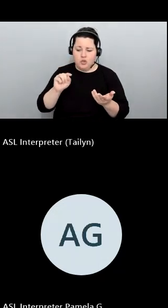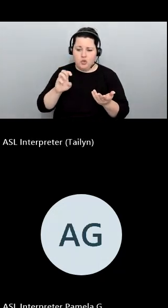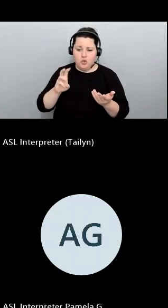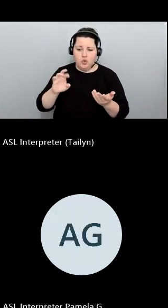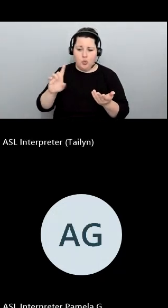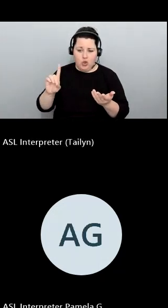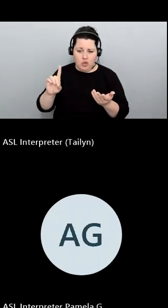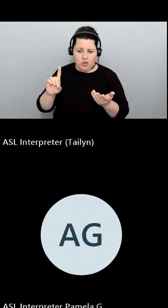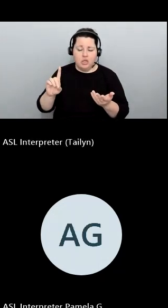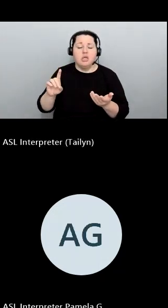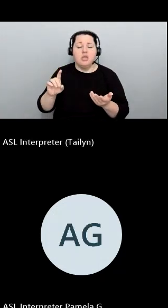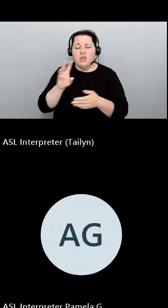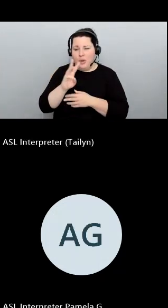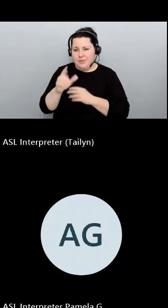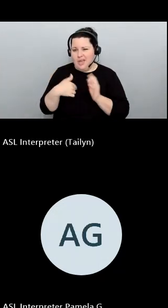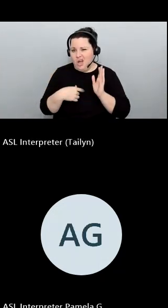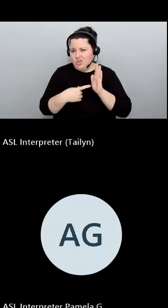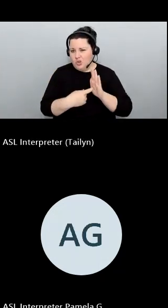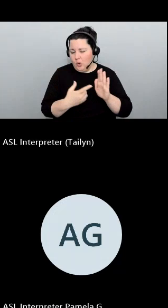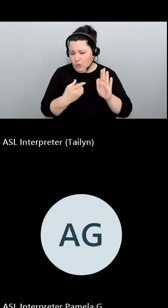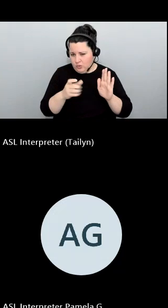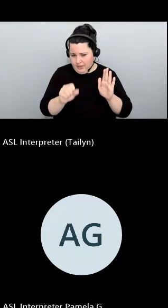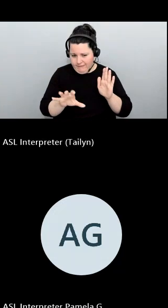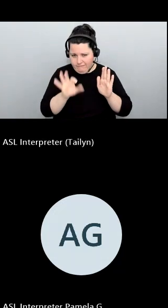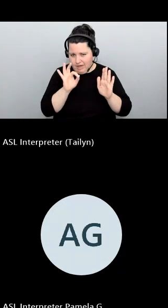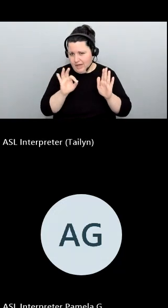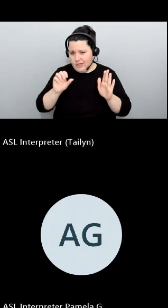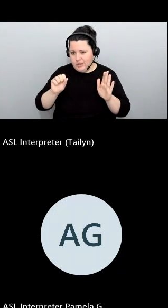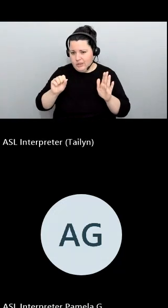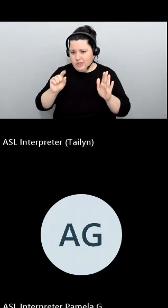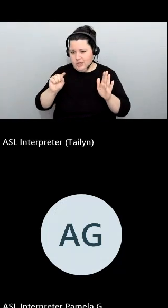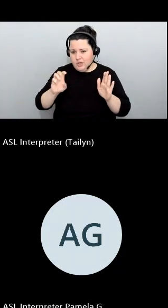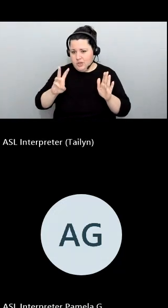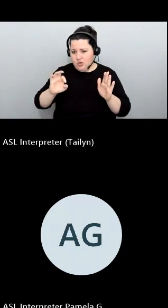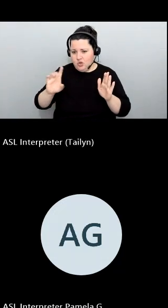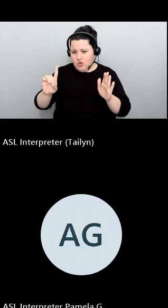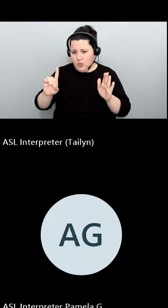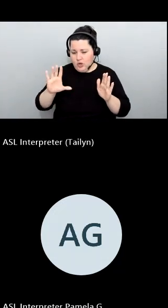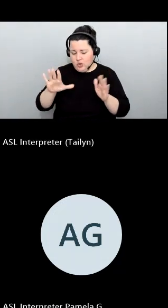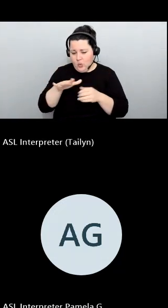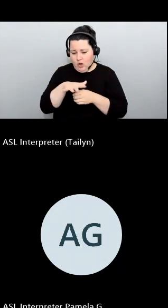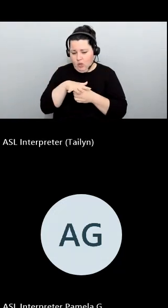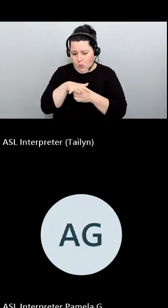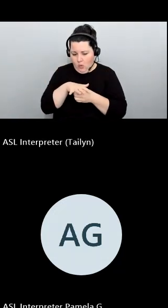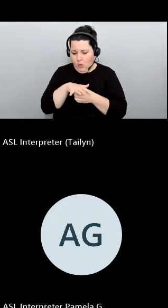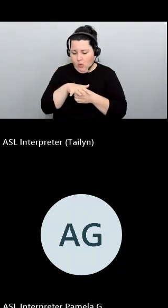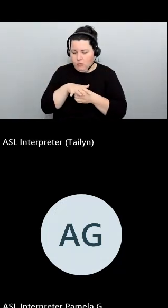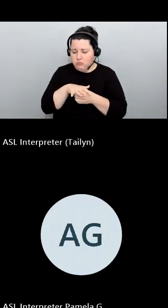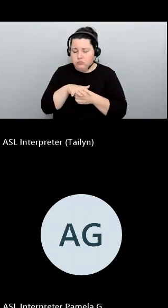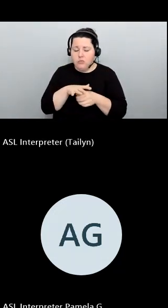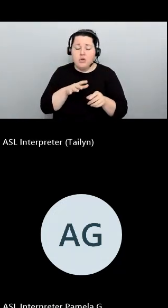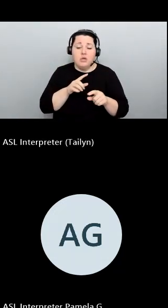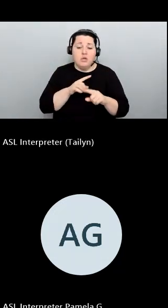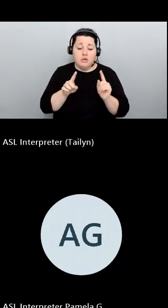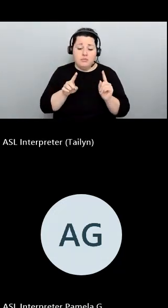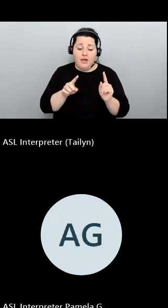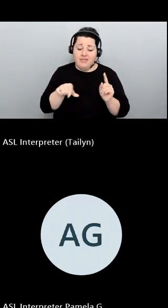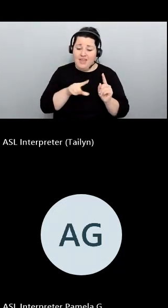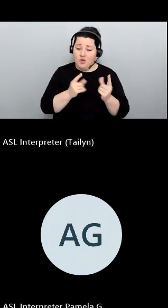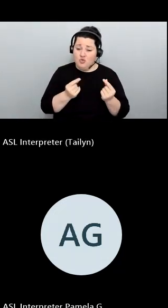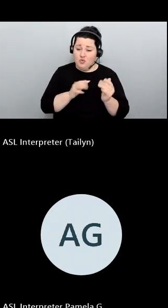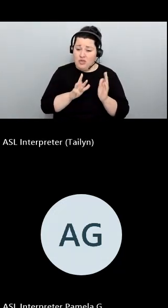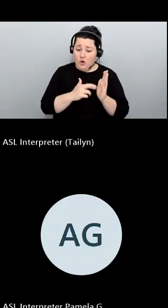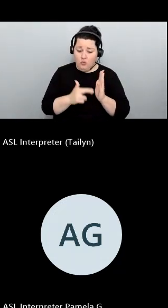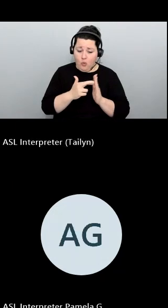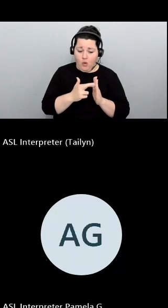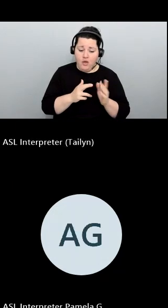through the website. You'll be able to see how to find your steward that's in your local and region. But what stewards do is they are informal